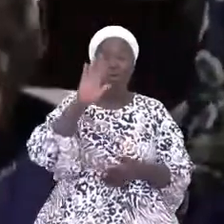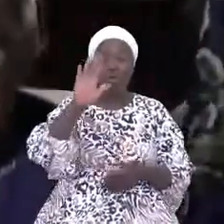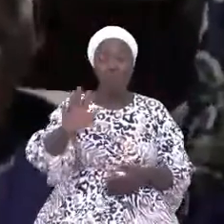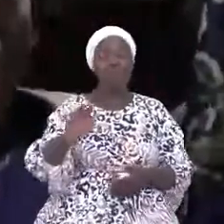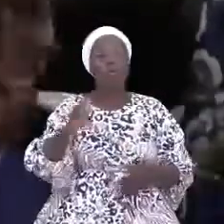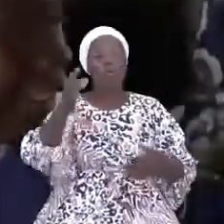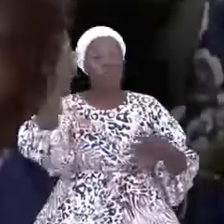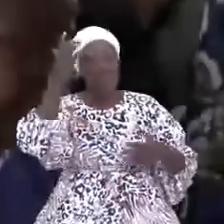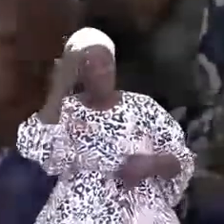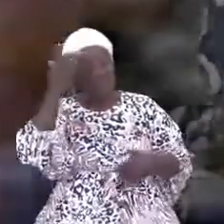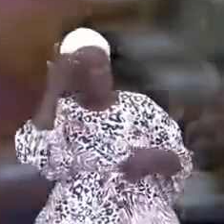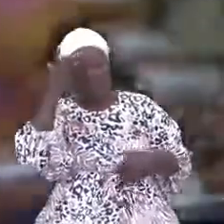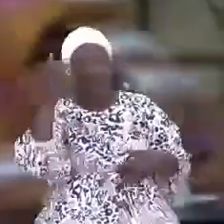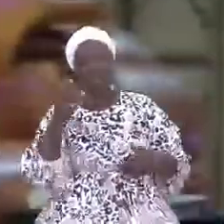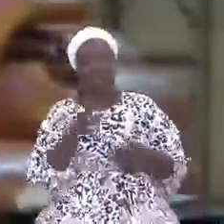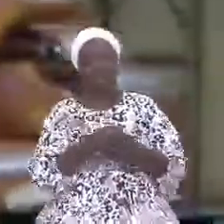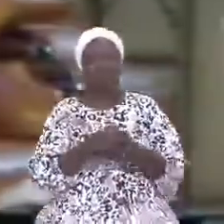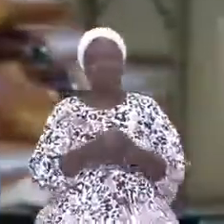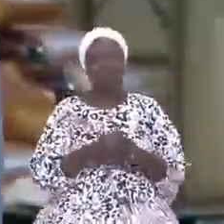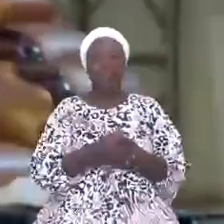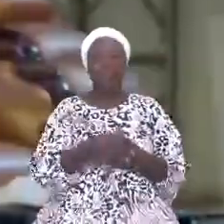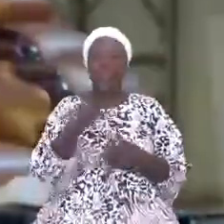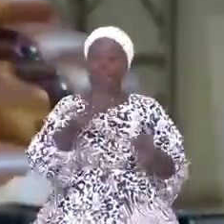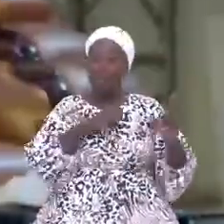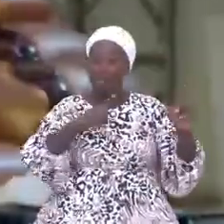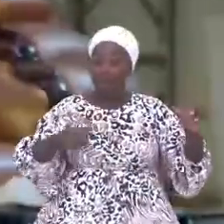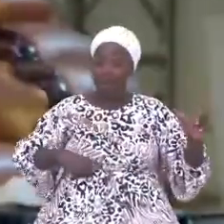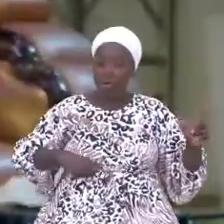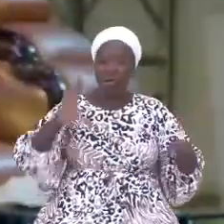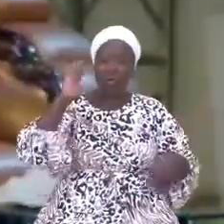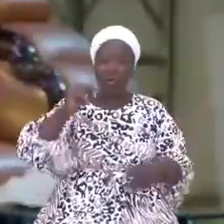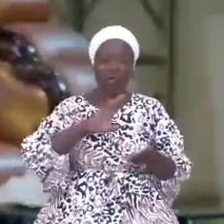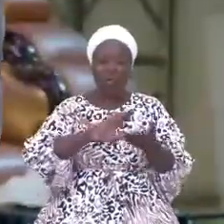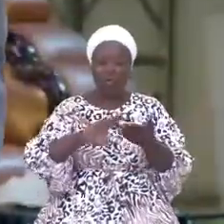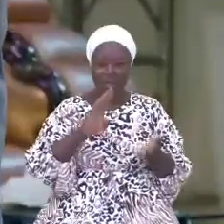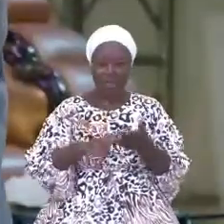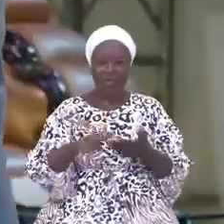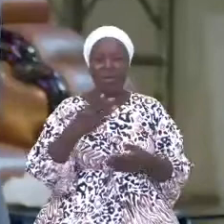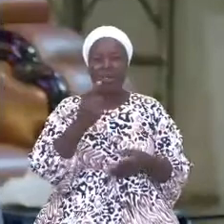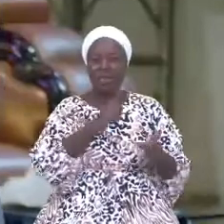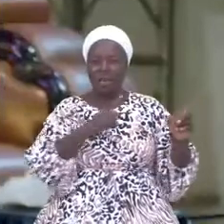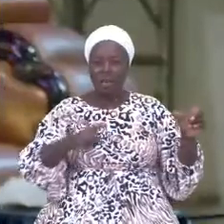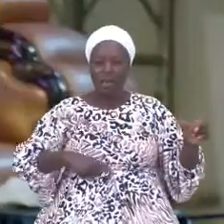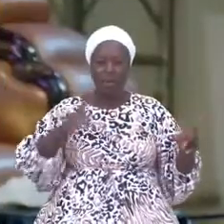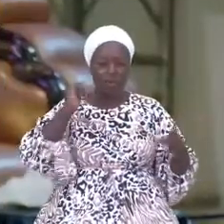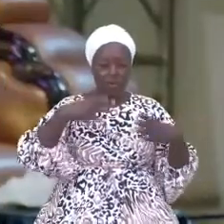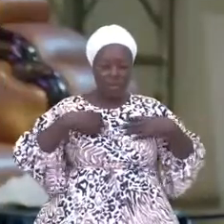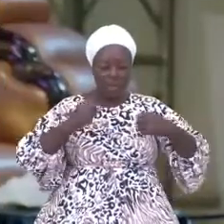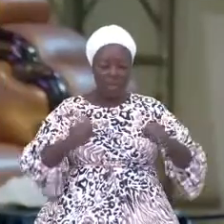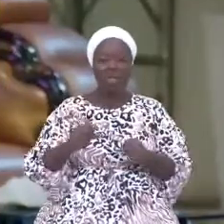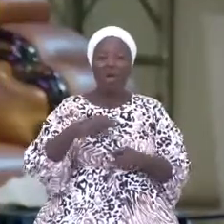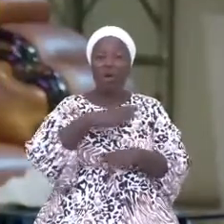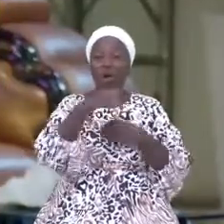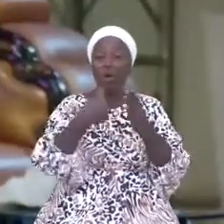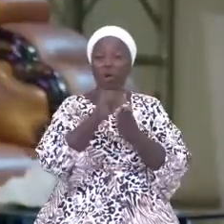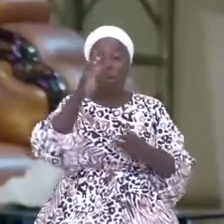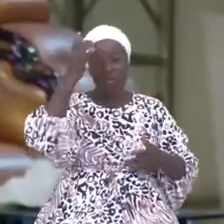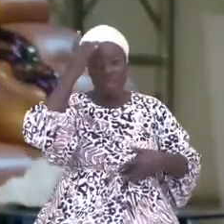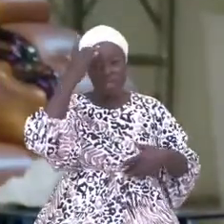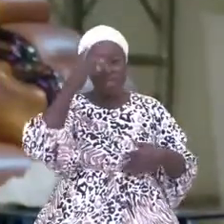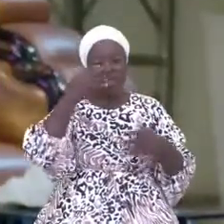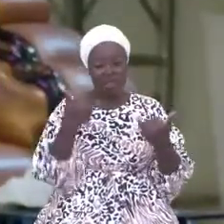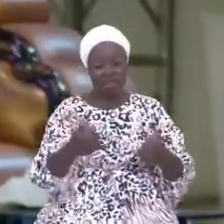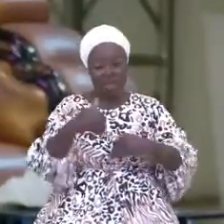thy diseases. The Lord will forgive and the Lord will heal all your diseases